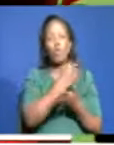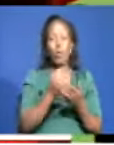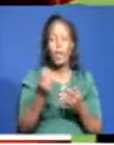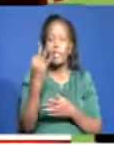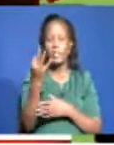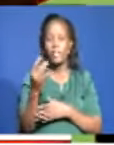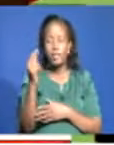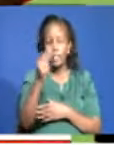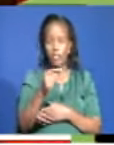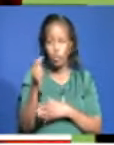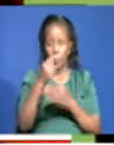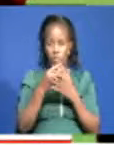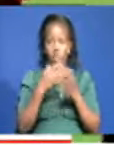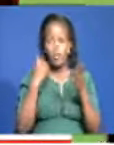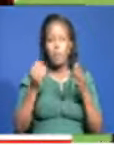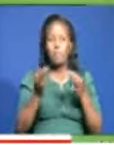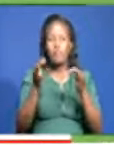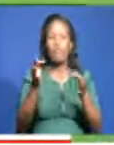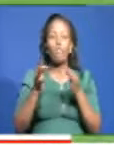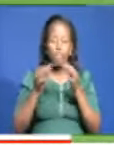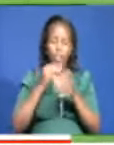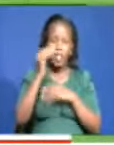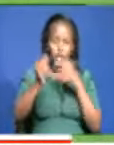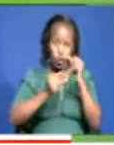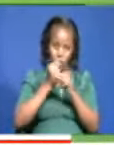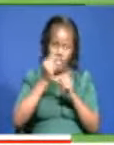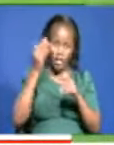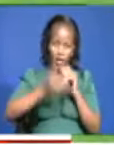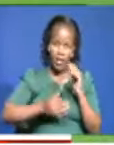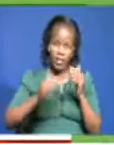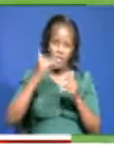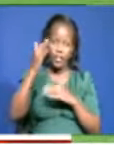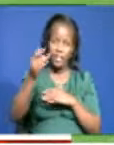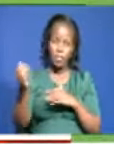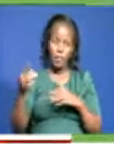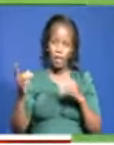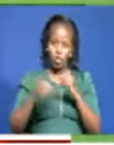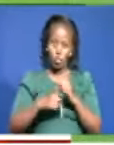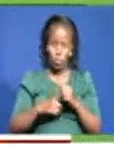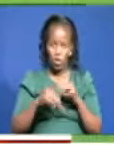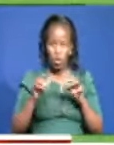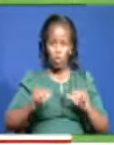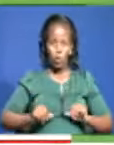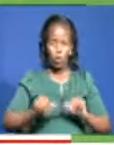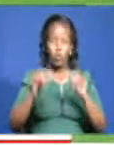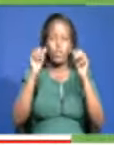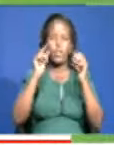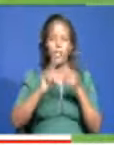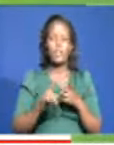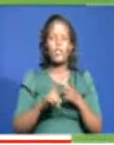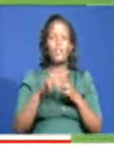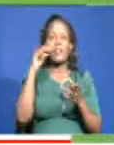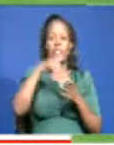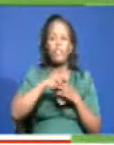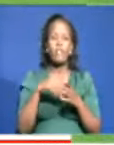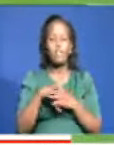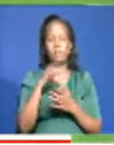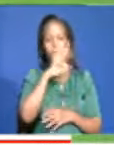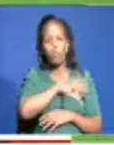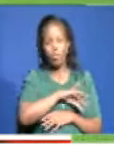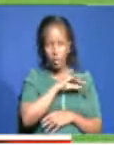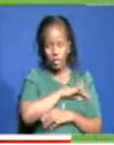financial year, ending next June. Continuity, investment sustainability, due process, and the rule of